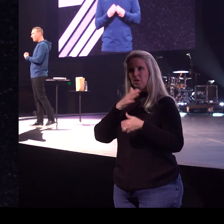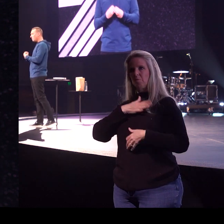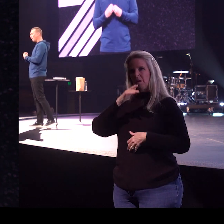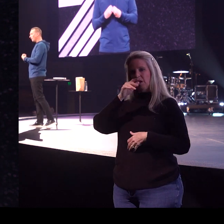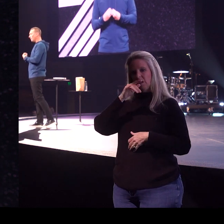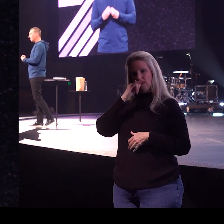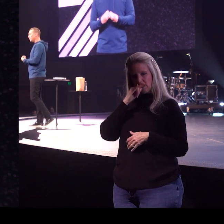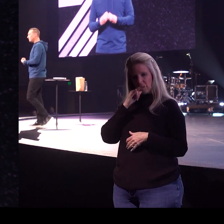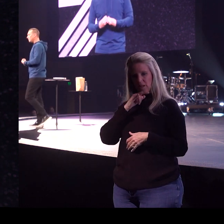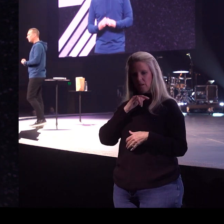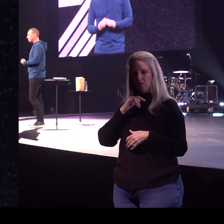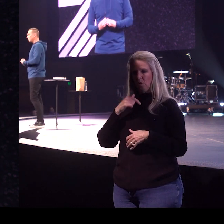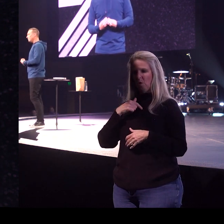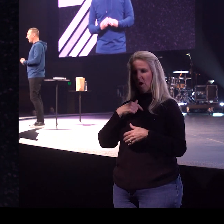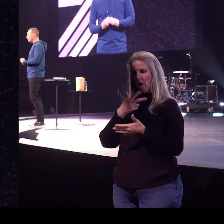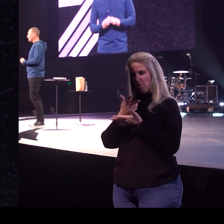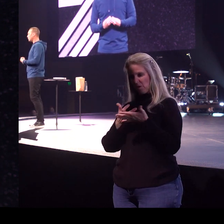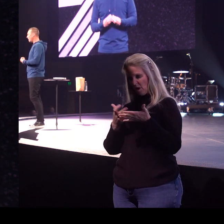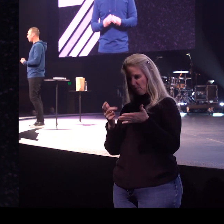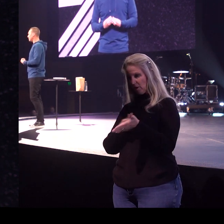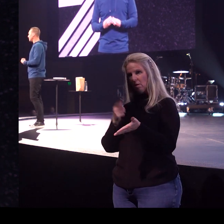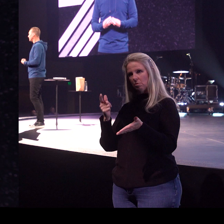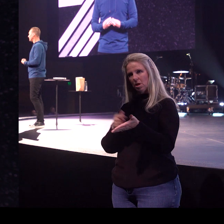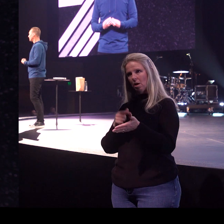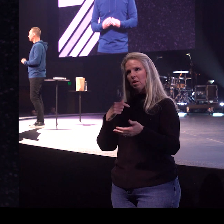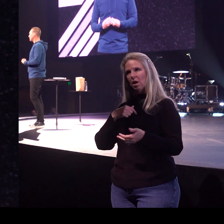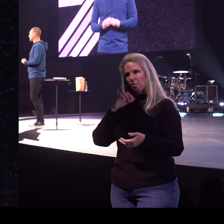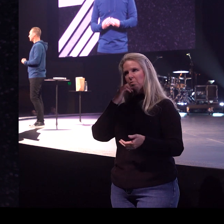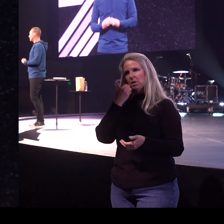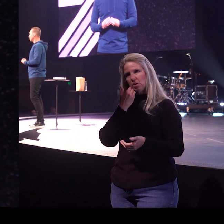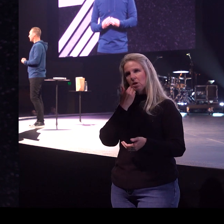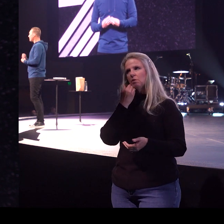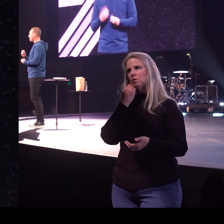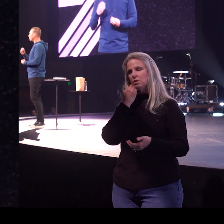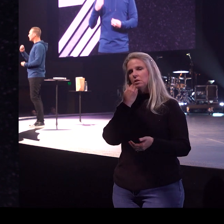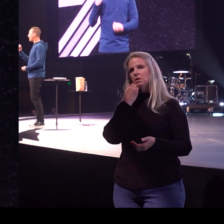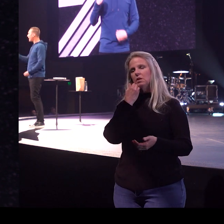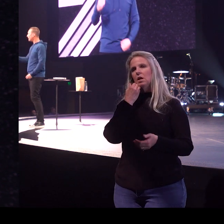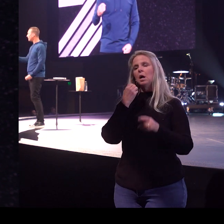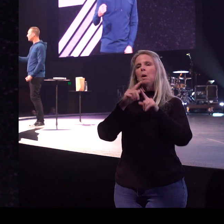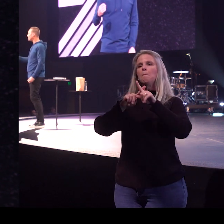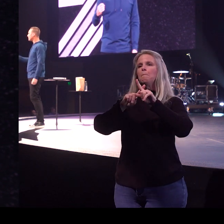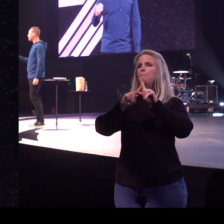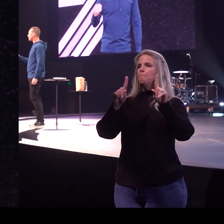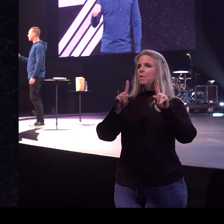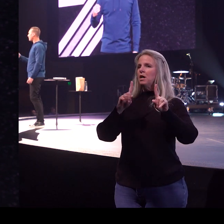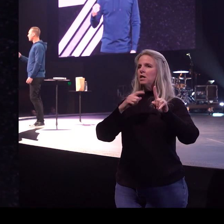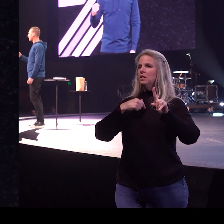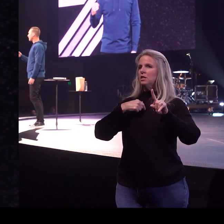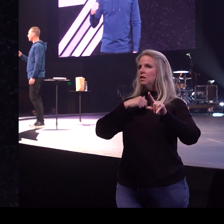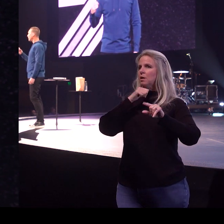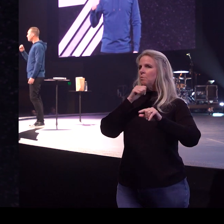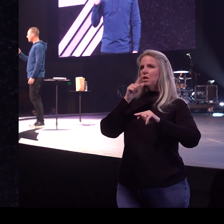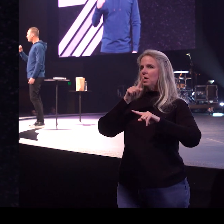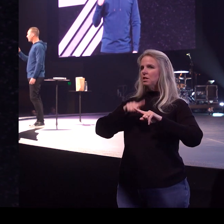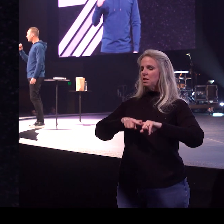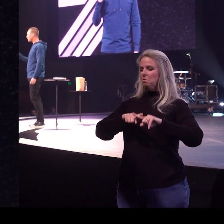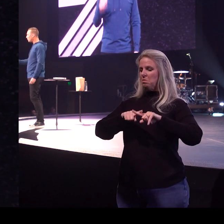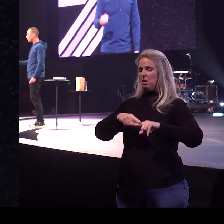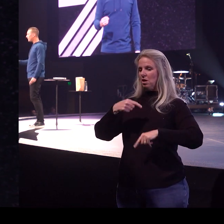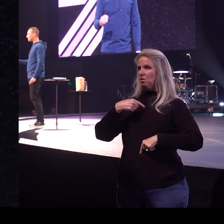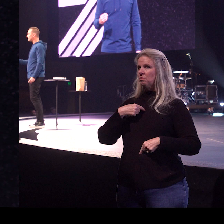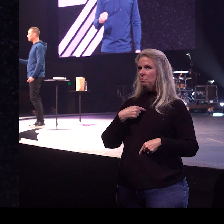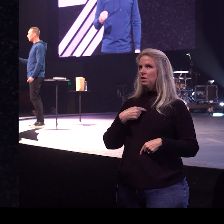selfish I am. I mean, I would be ashamed. But I'm not relying on me